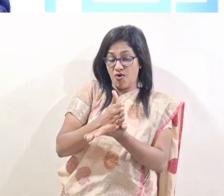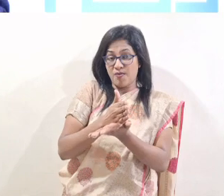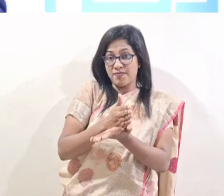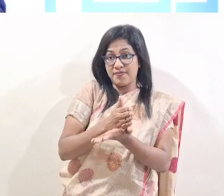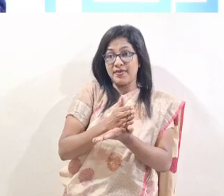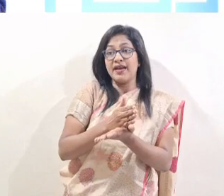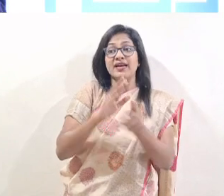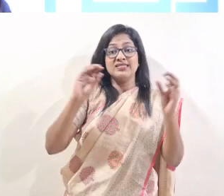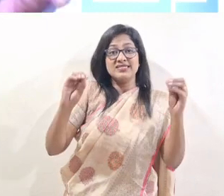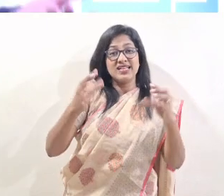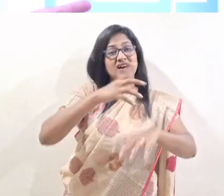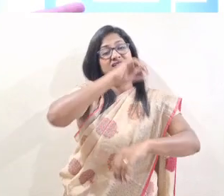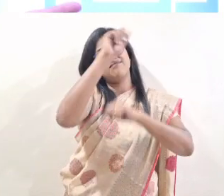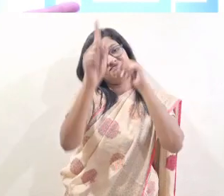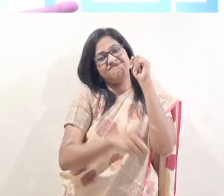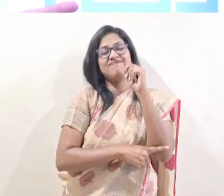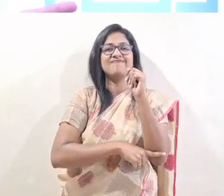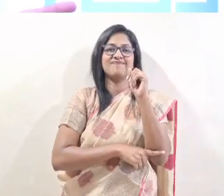to start.